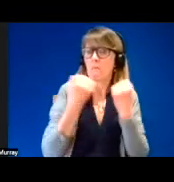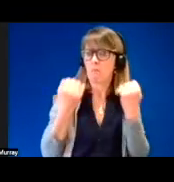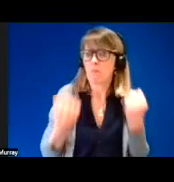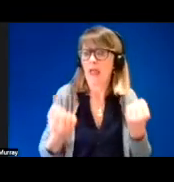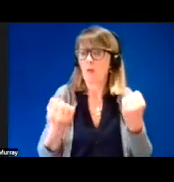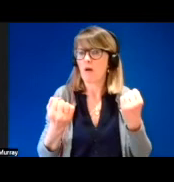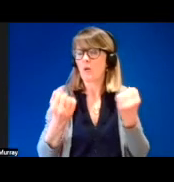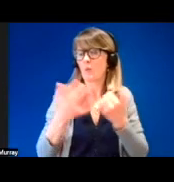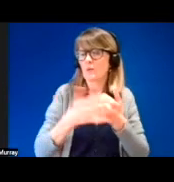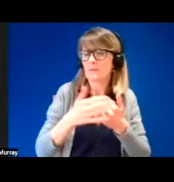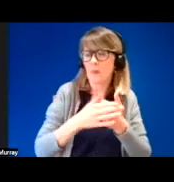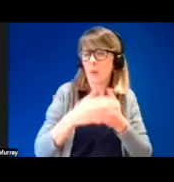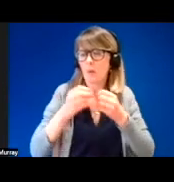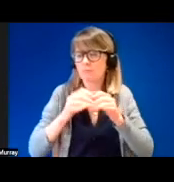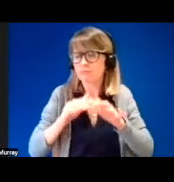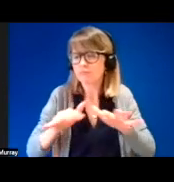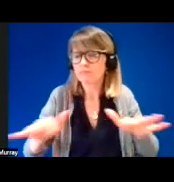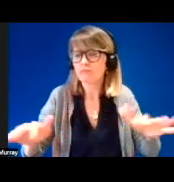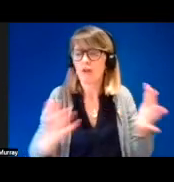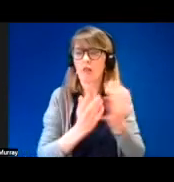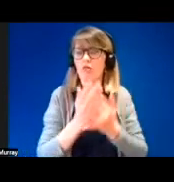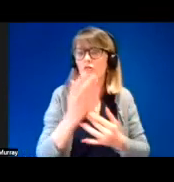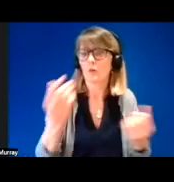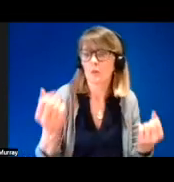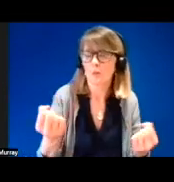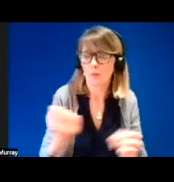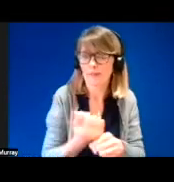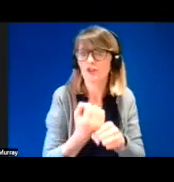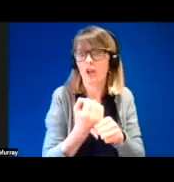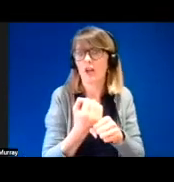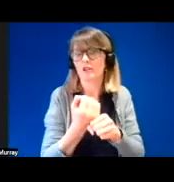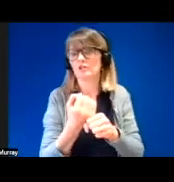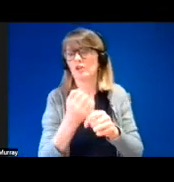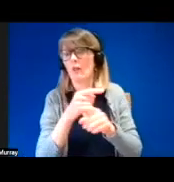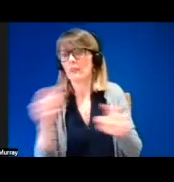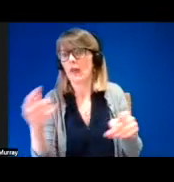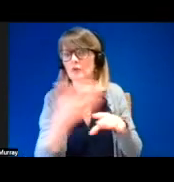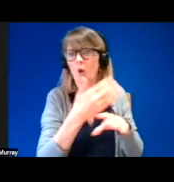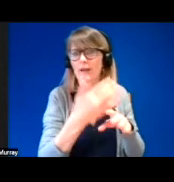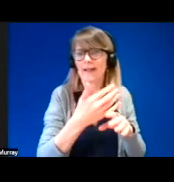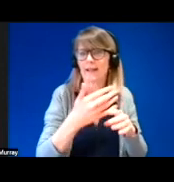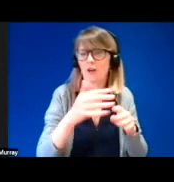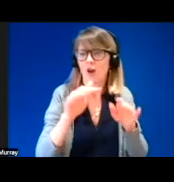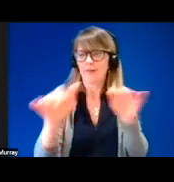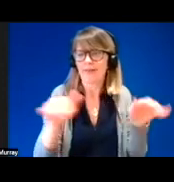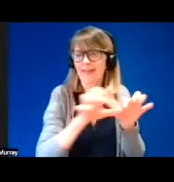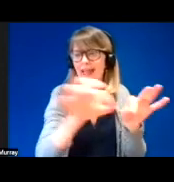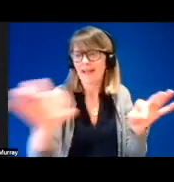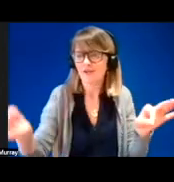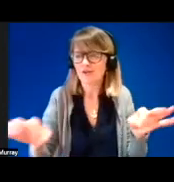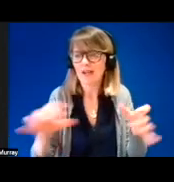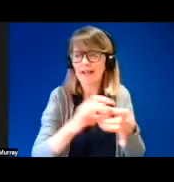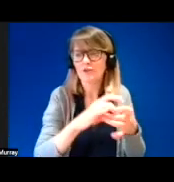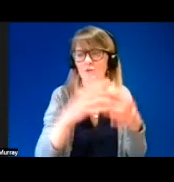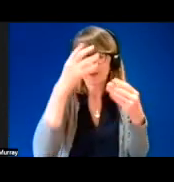church. Those working on the fringes with the all-important matters of education, serving